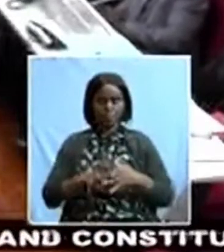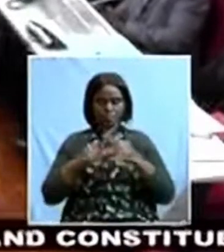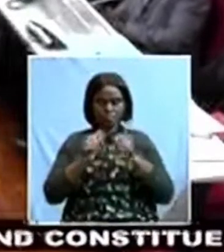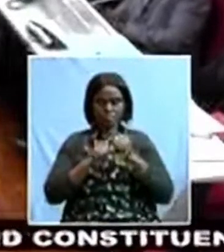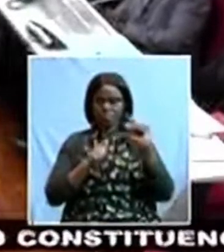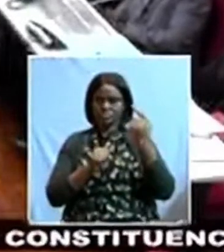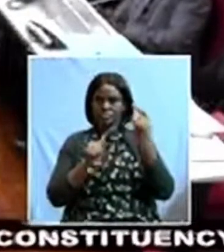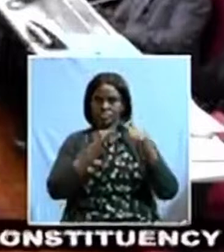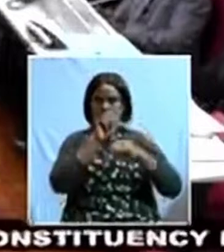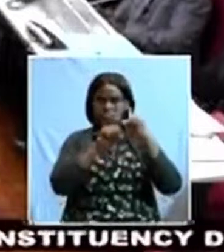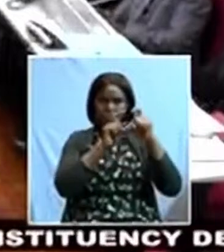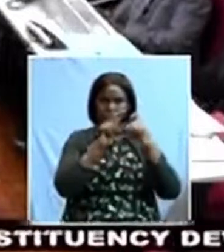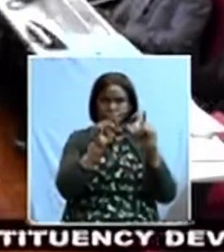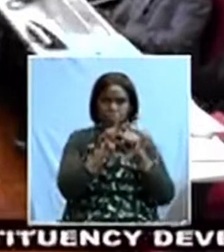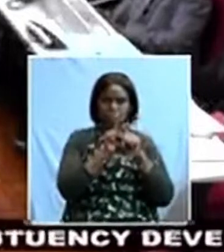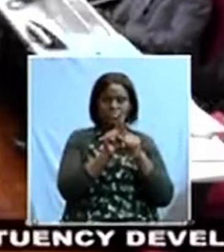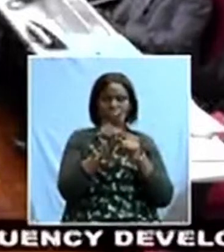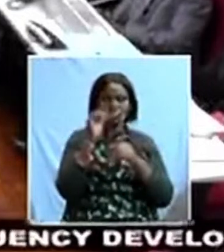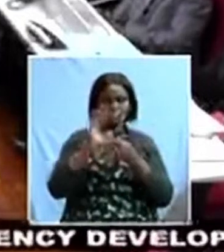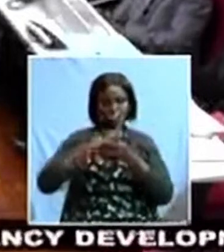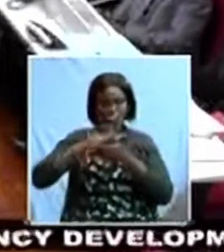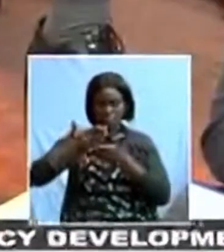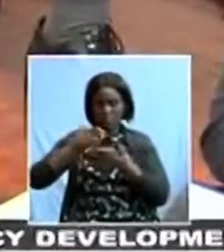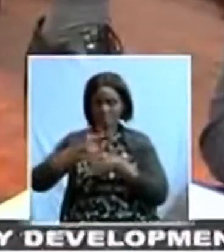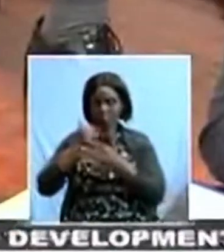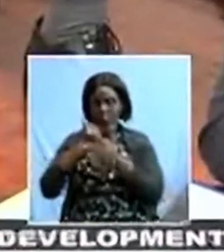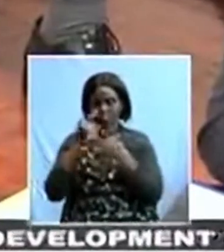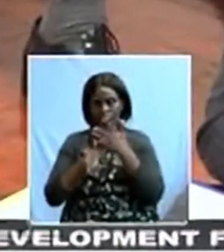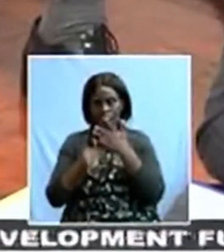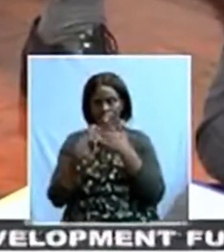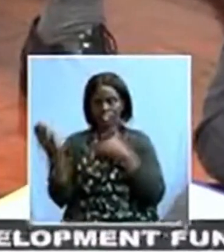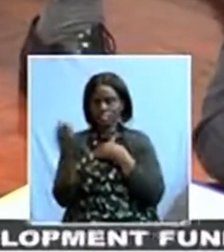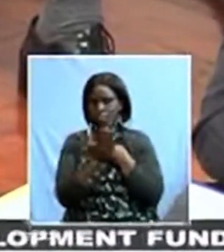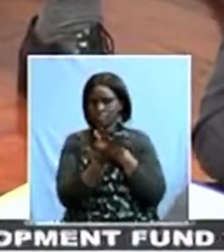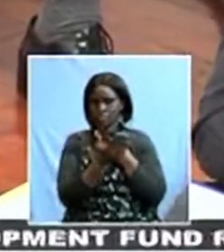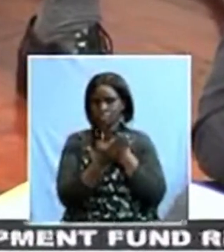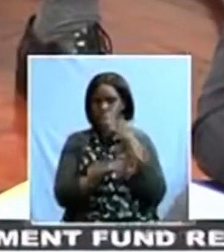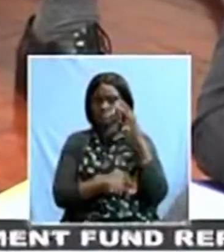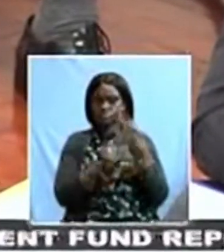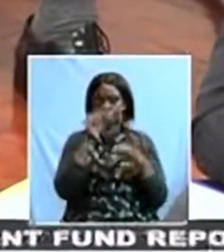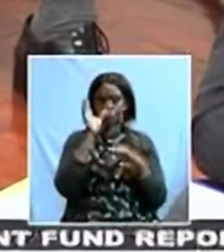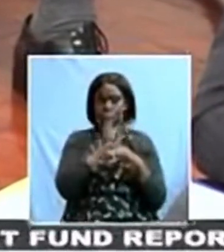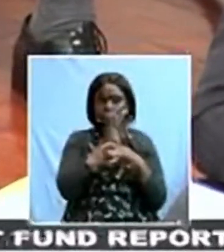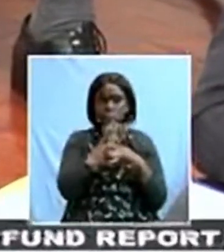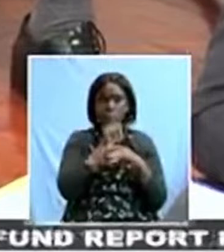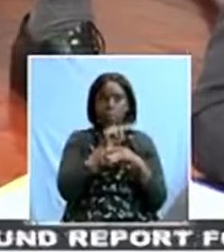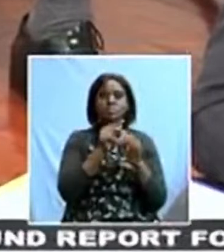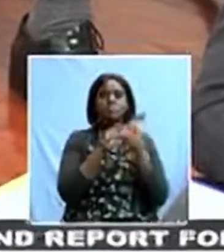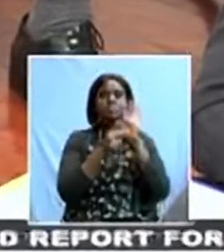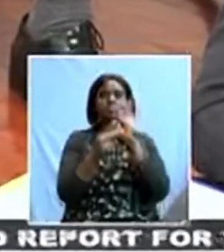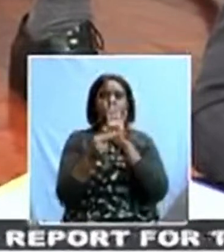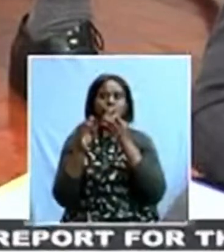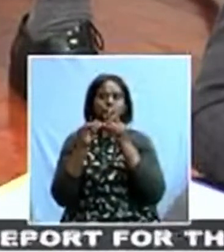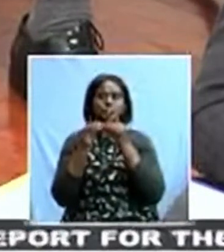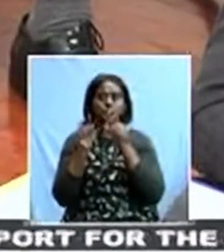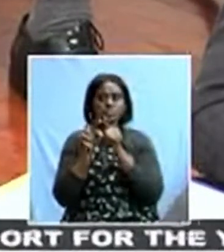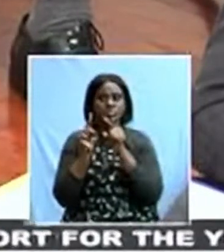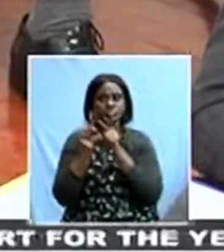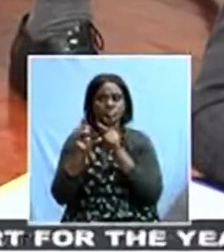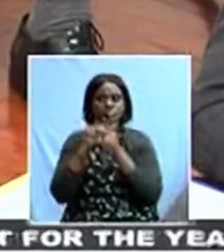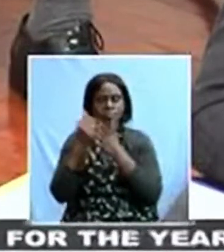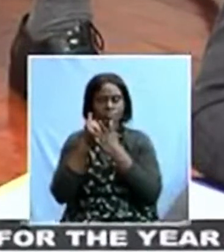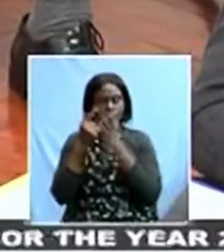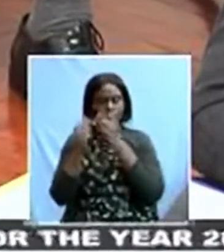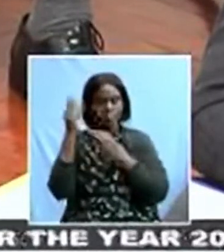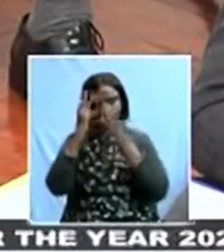first question. The laptops were found were unavailed, and that was the